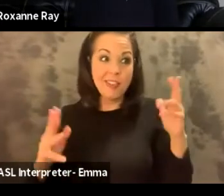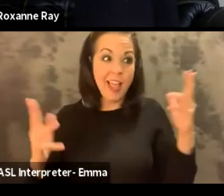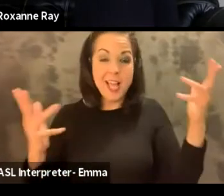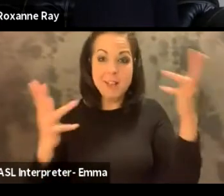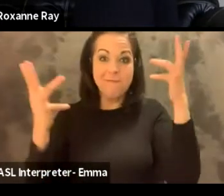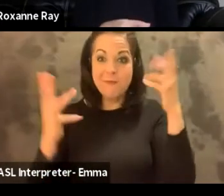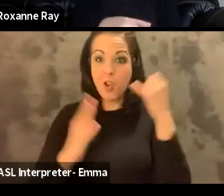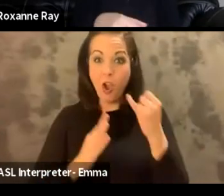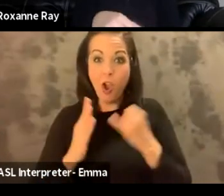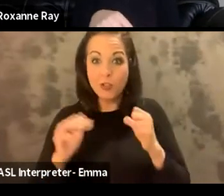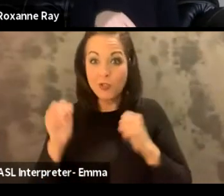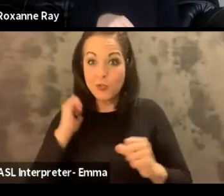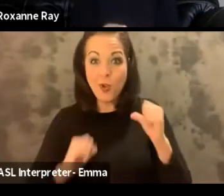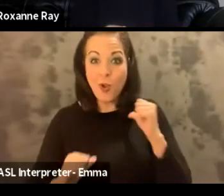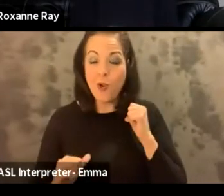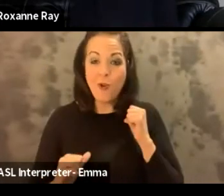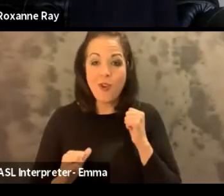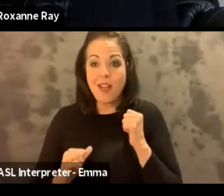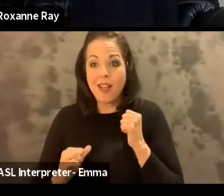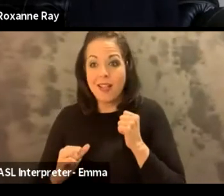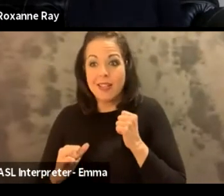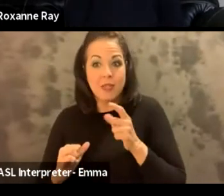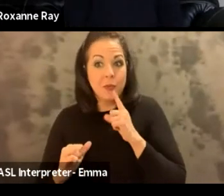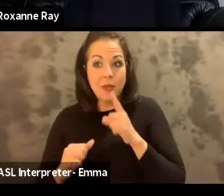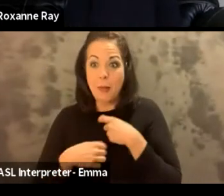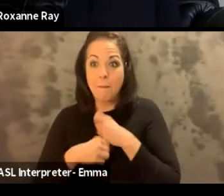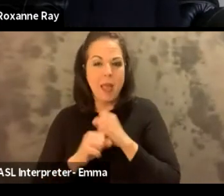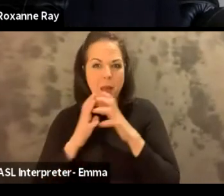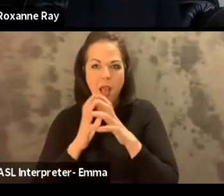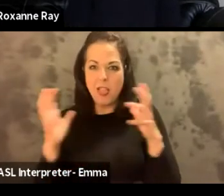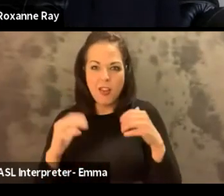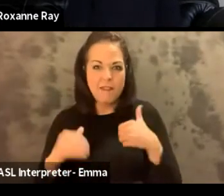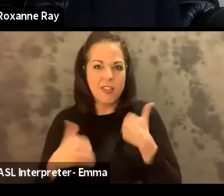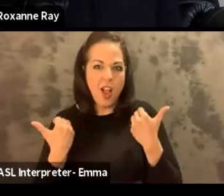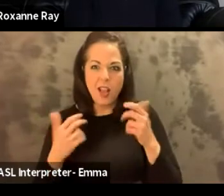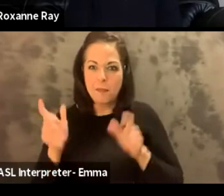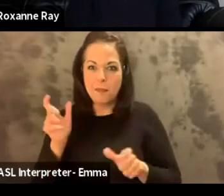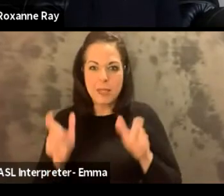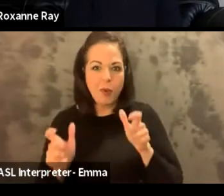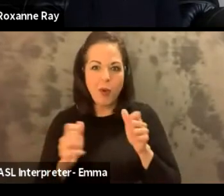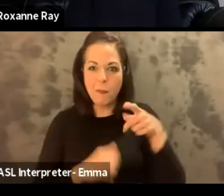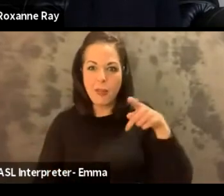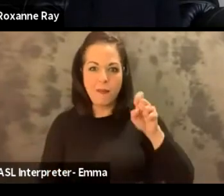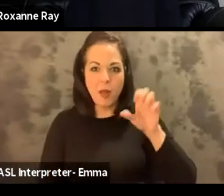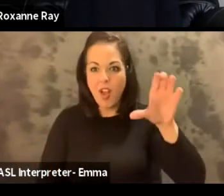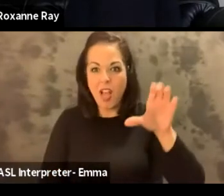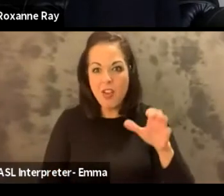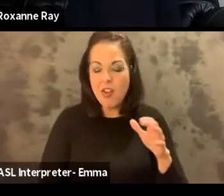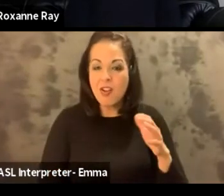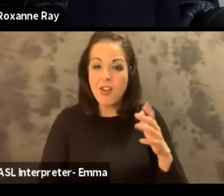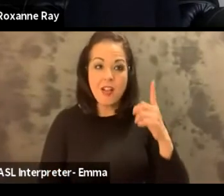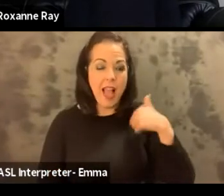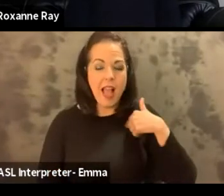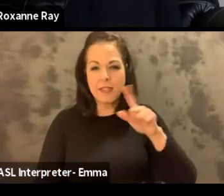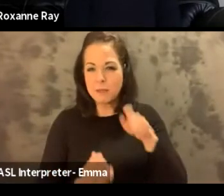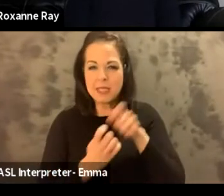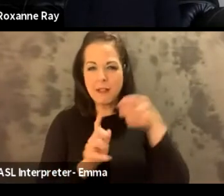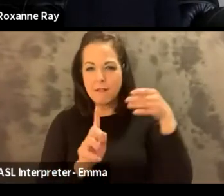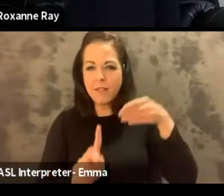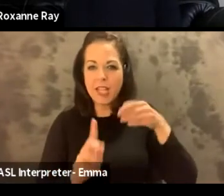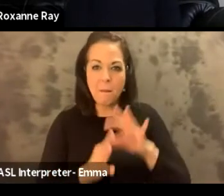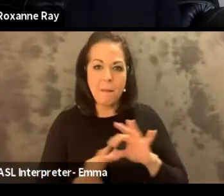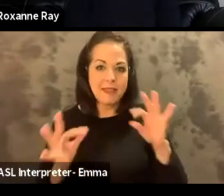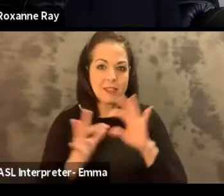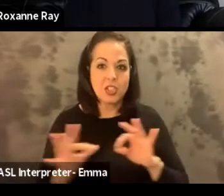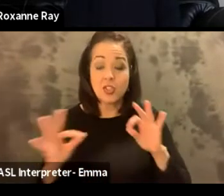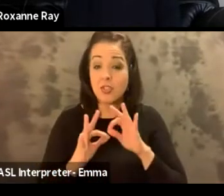art show that is made by a lot of young people of color who have a very specific message. And so I